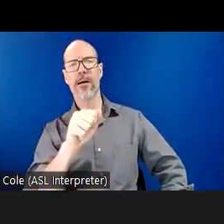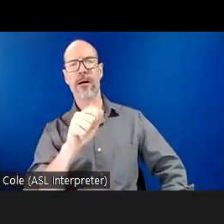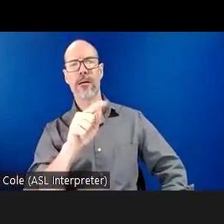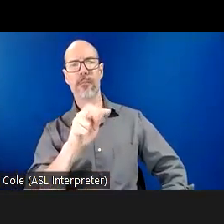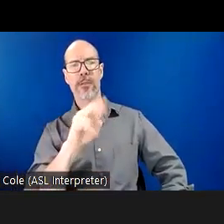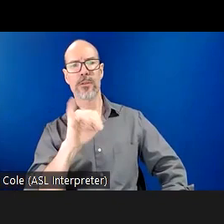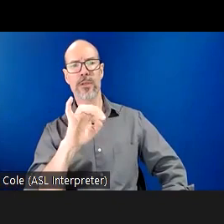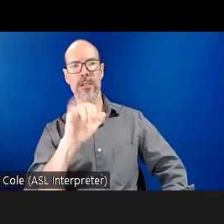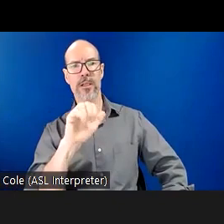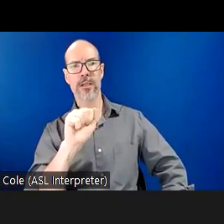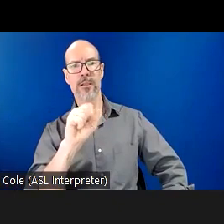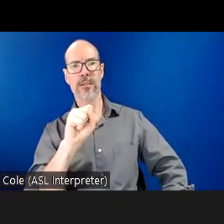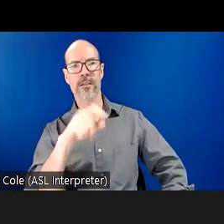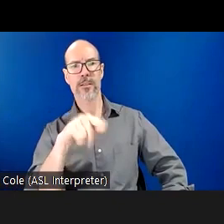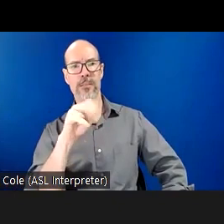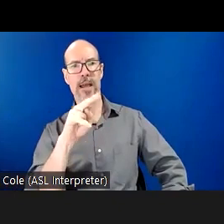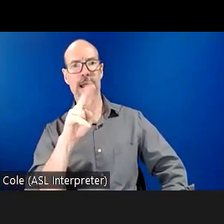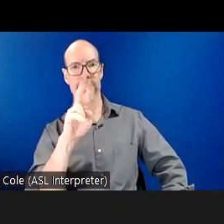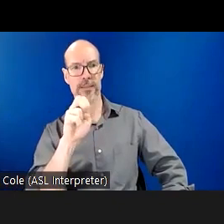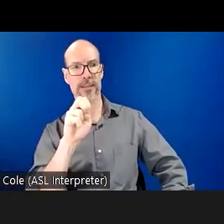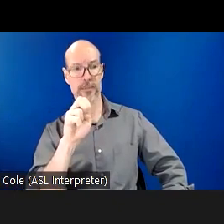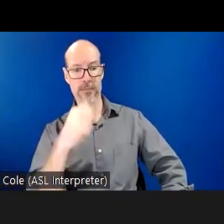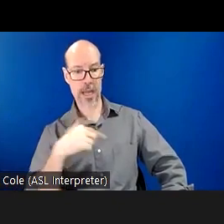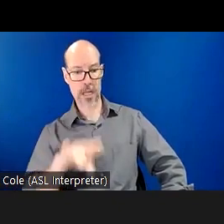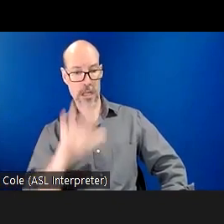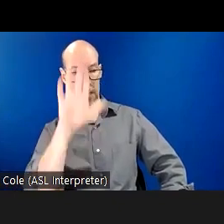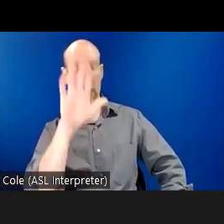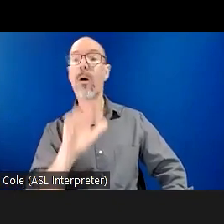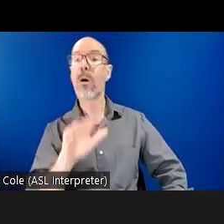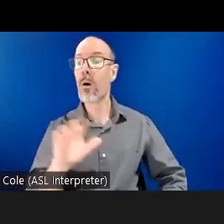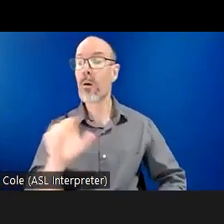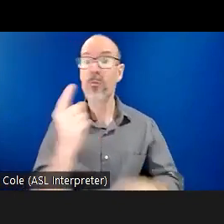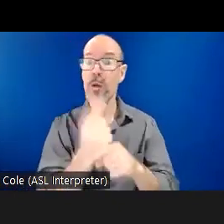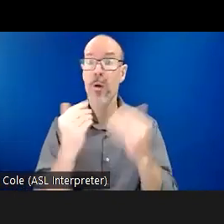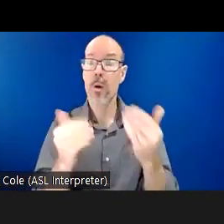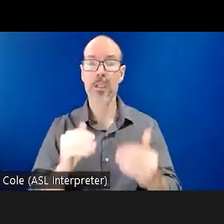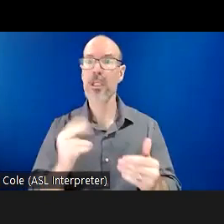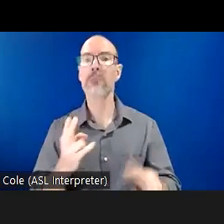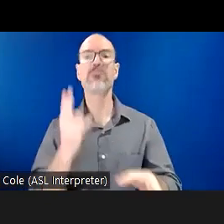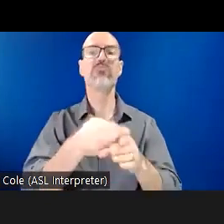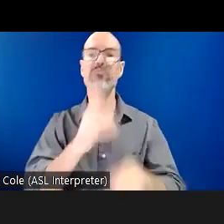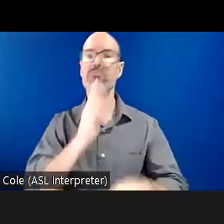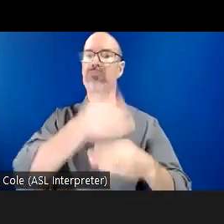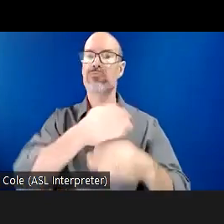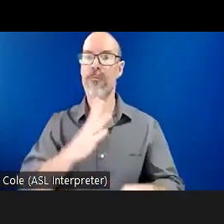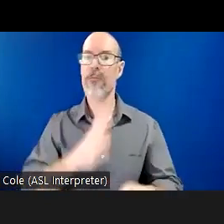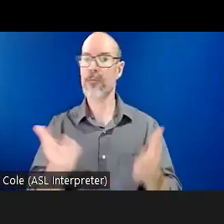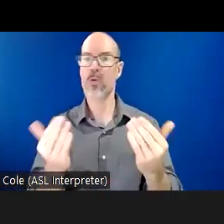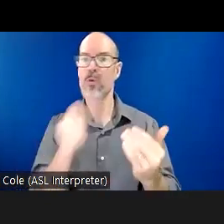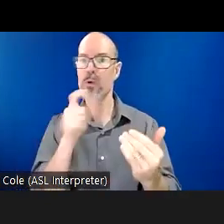up. Yeah, for folks, Pat and others, feel free to just jump in and interrupt us.